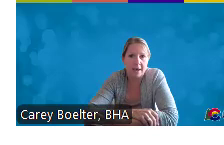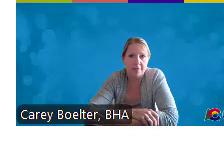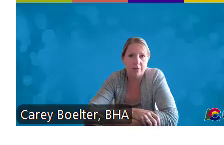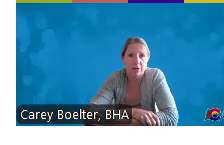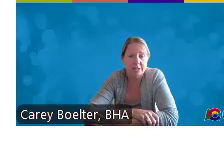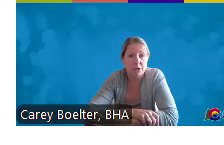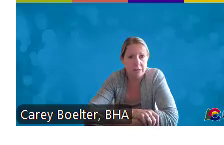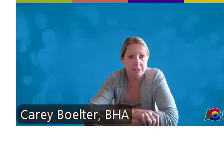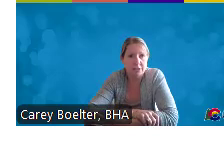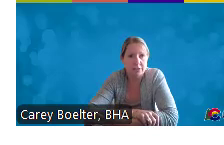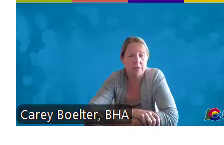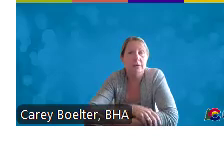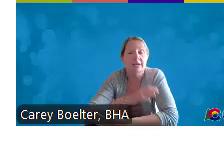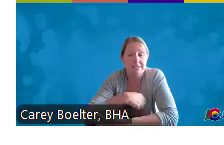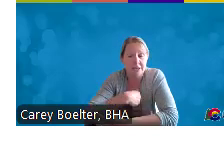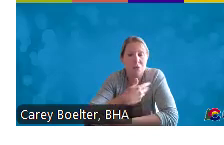already have continuing